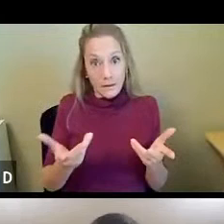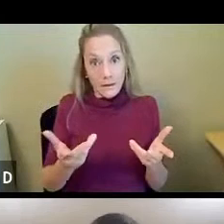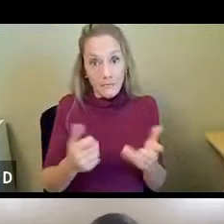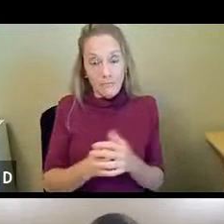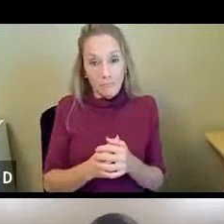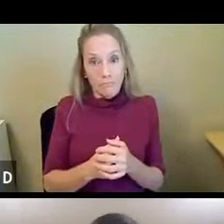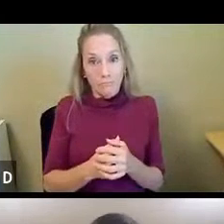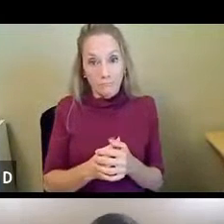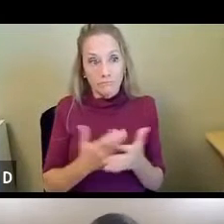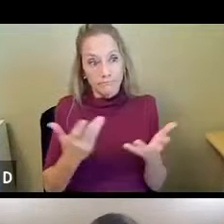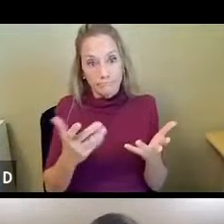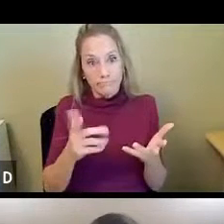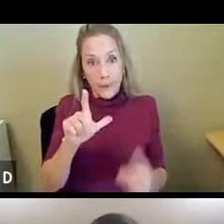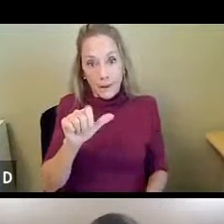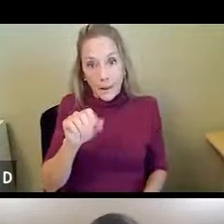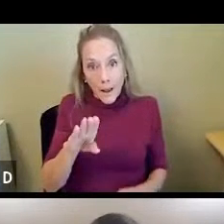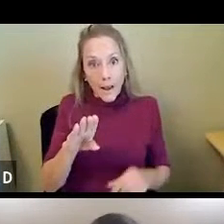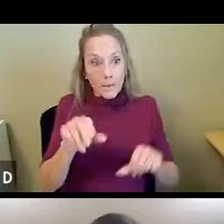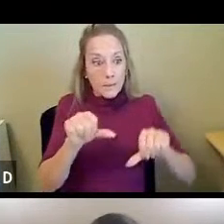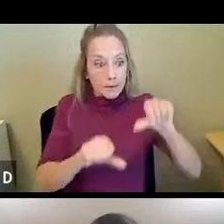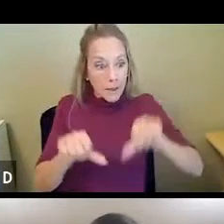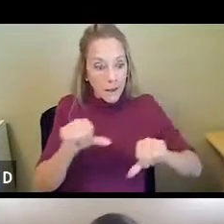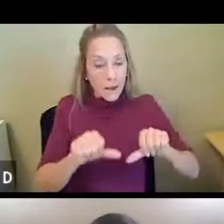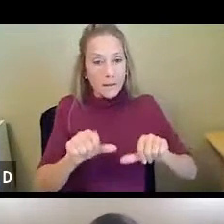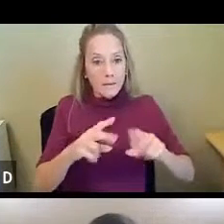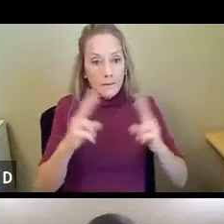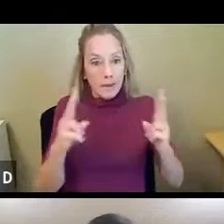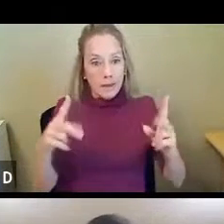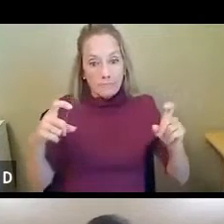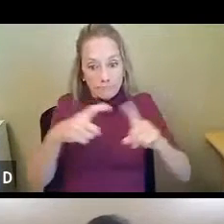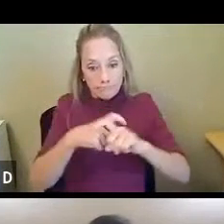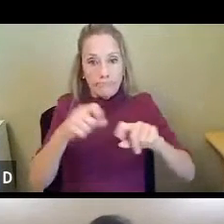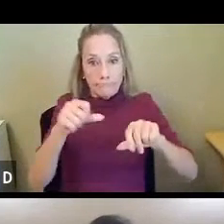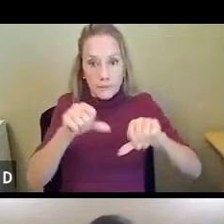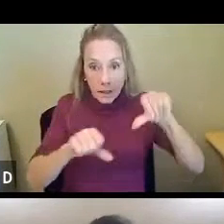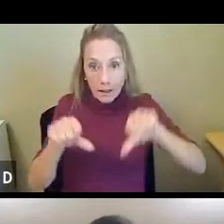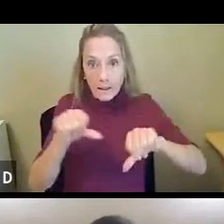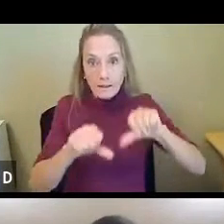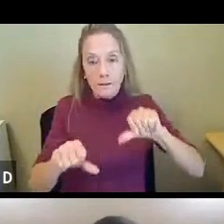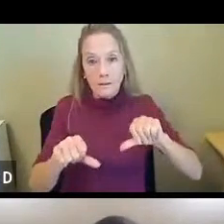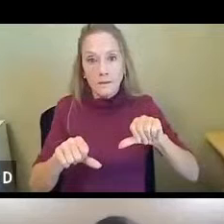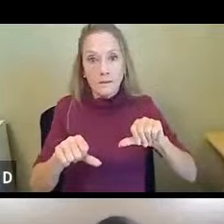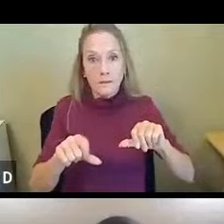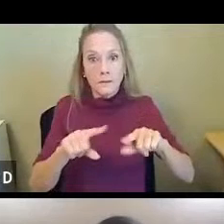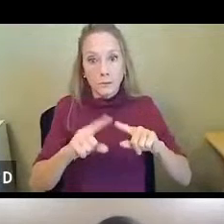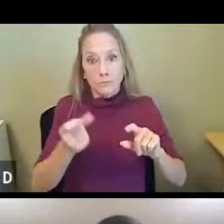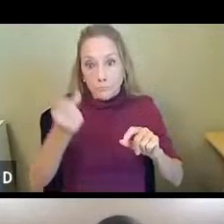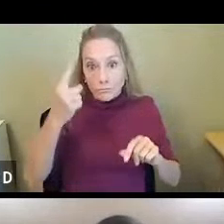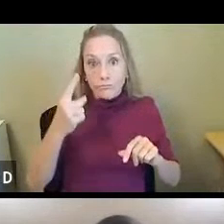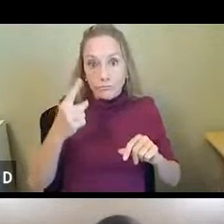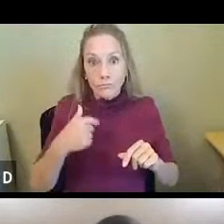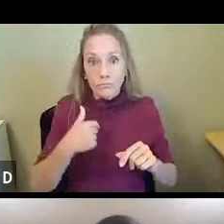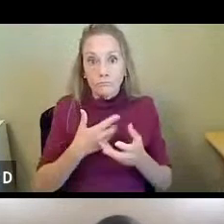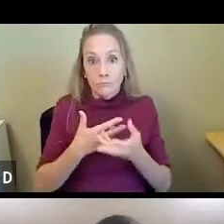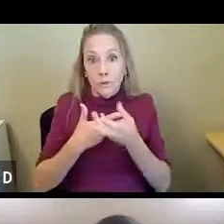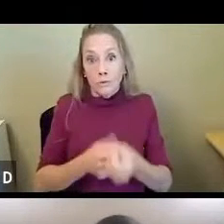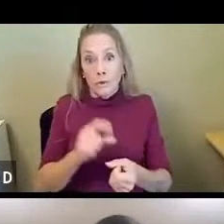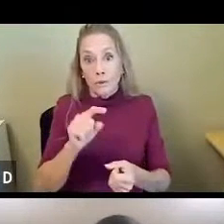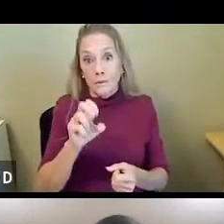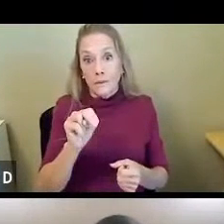It's a laboratory science is a very complicated science. And I trust the folks at the Tennessee